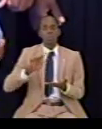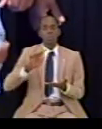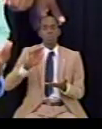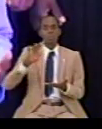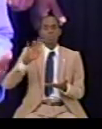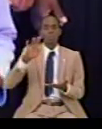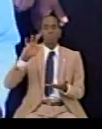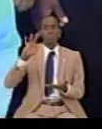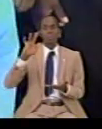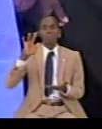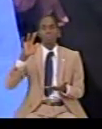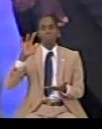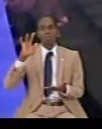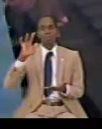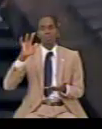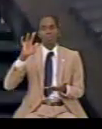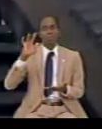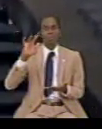glory.